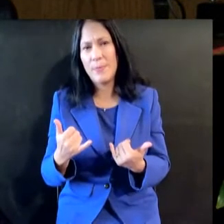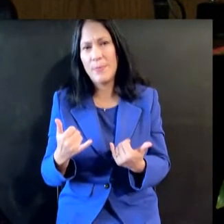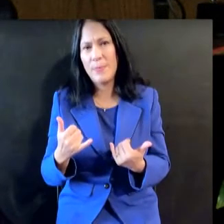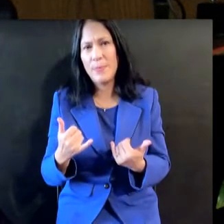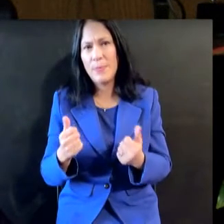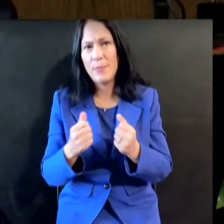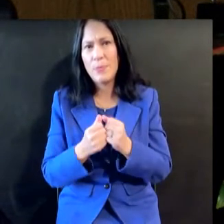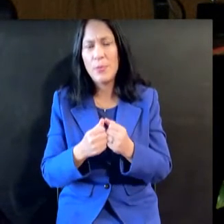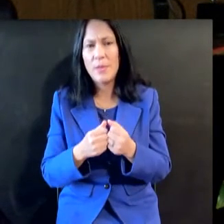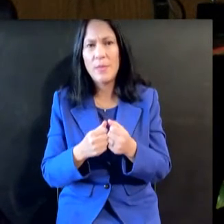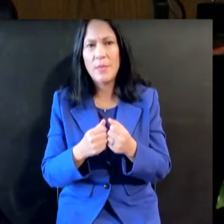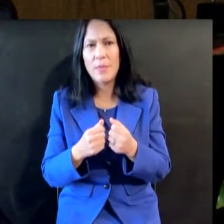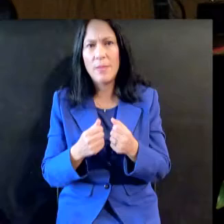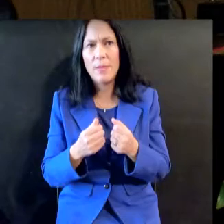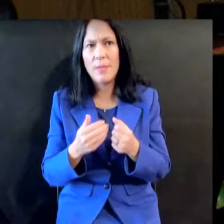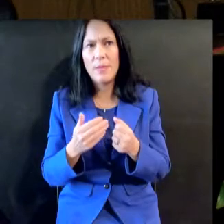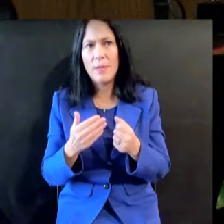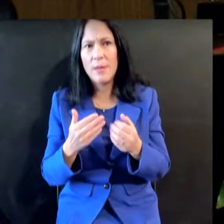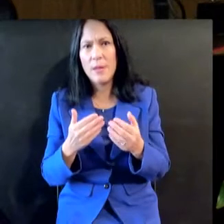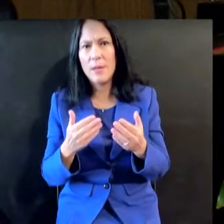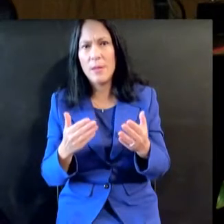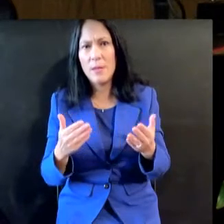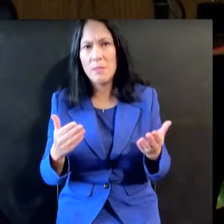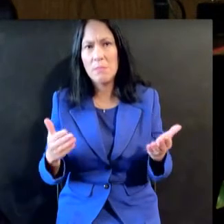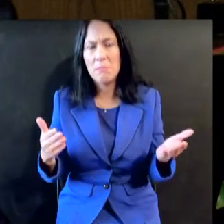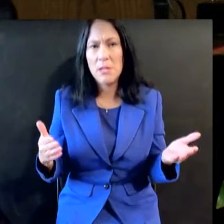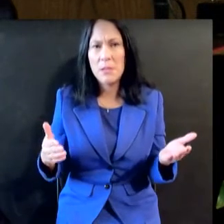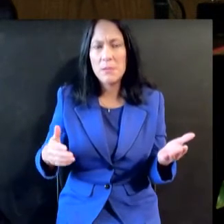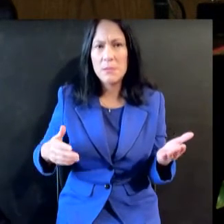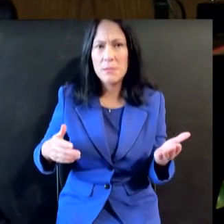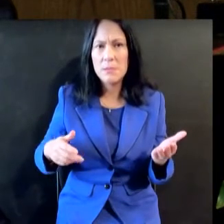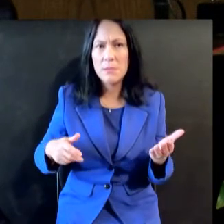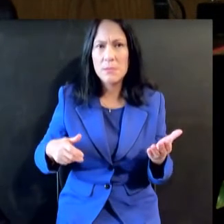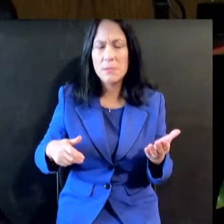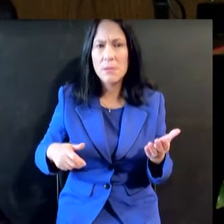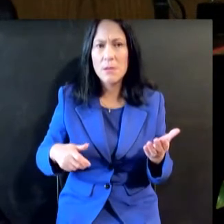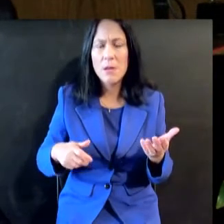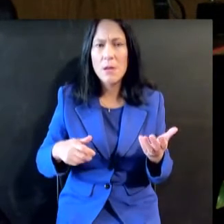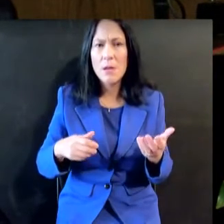with the tools and the weapons of this world?